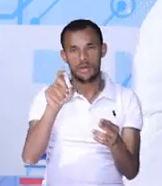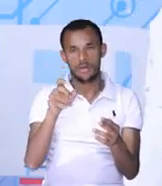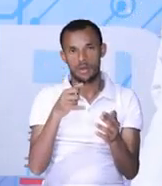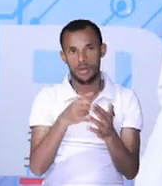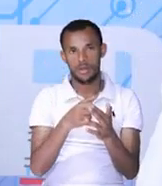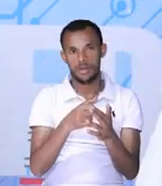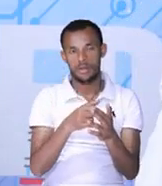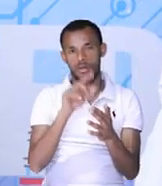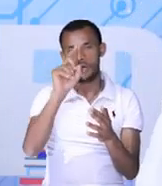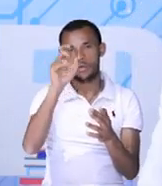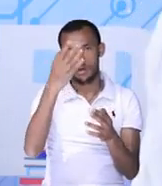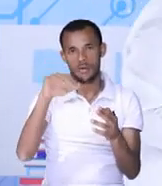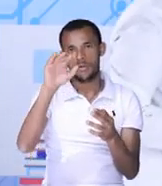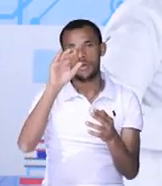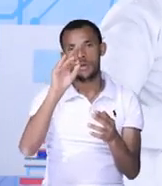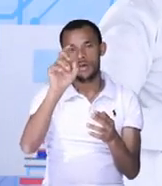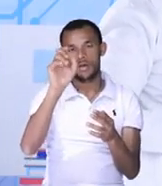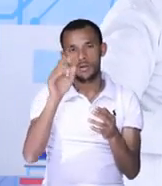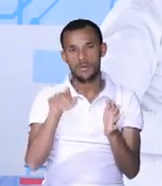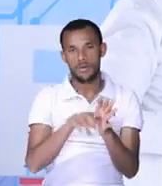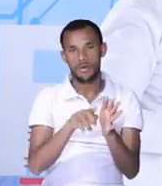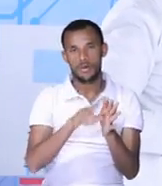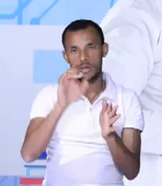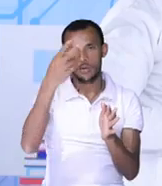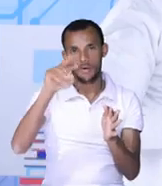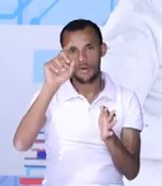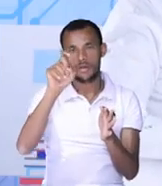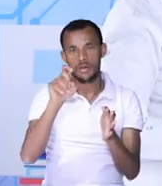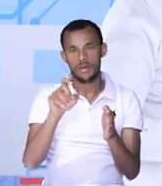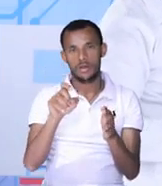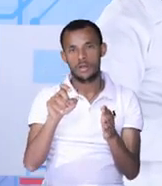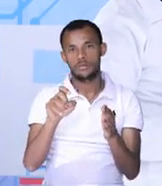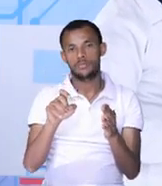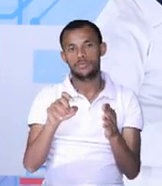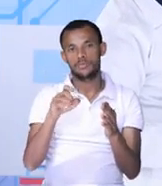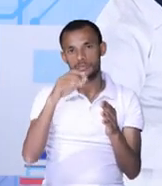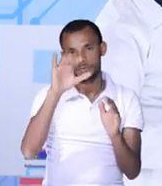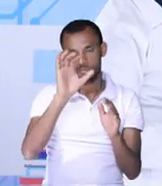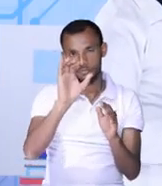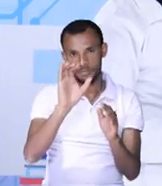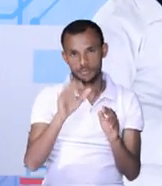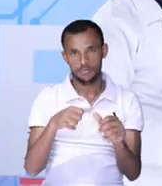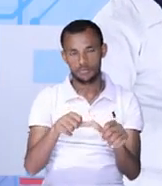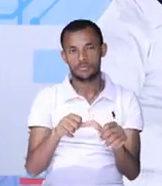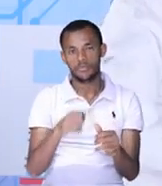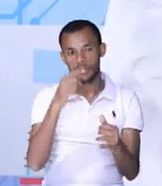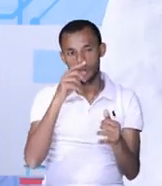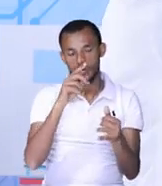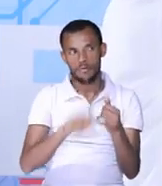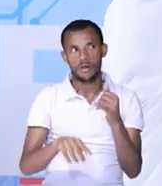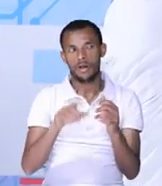this, x times e raised to x minus e raised to x plus some constant c. So this is the final